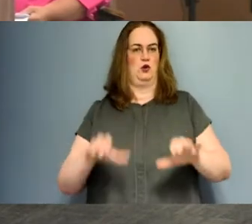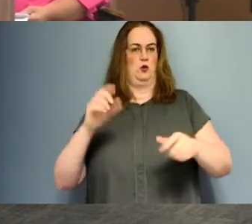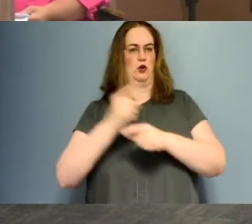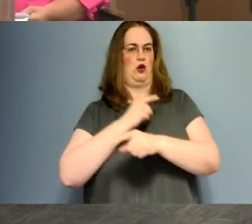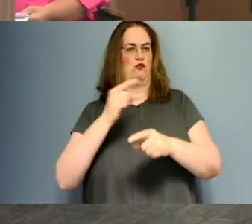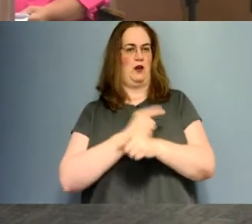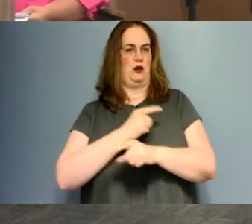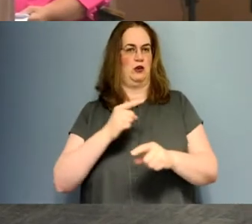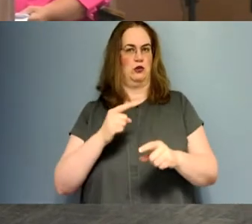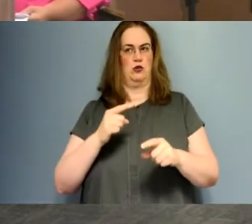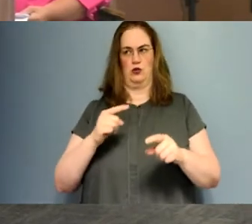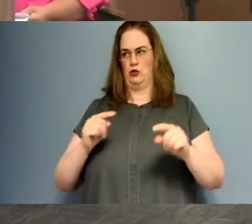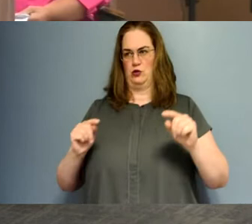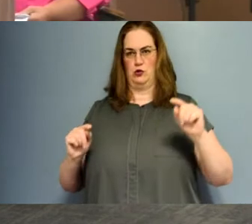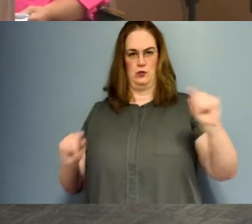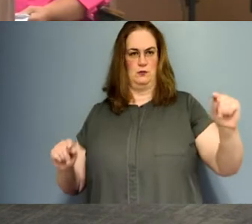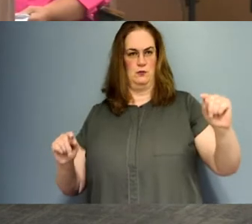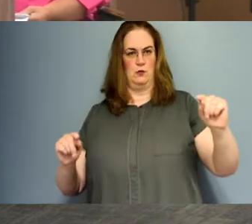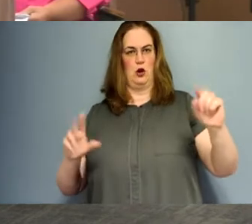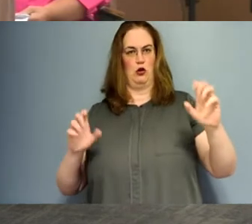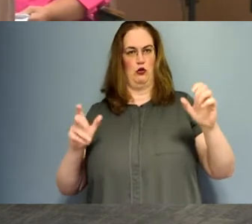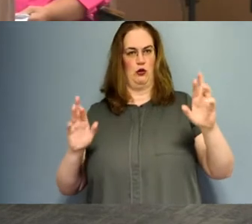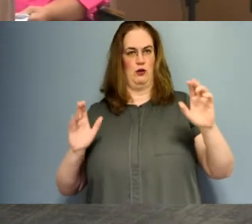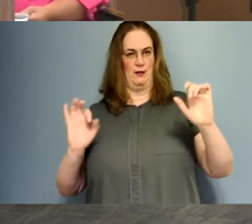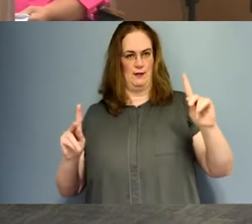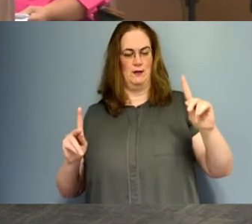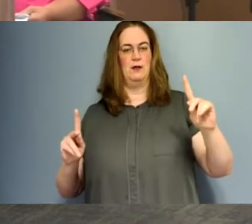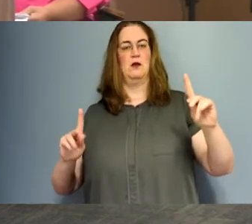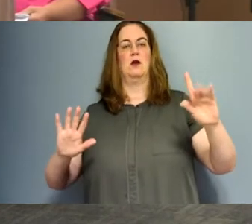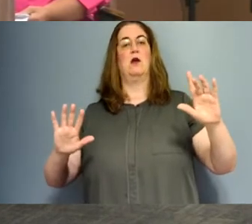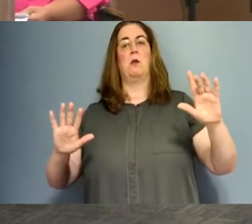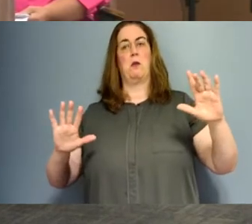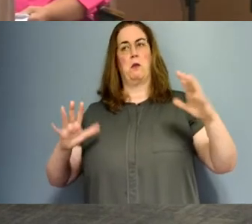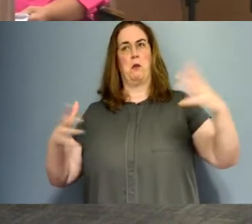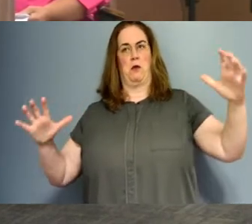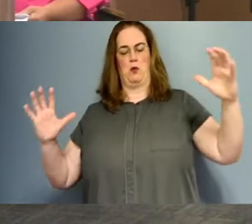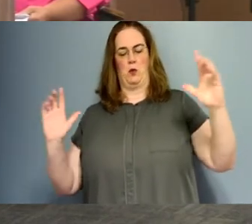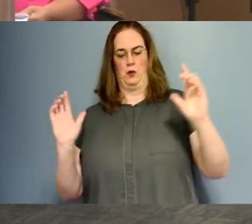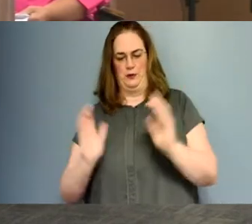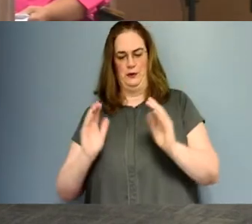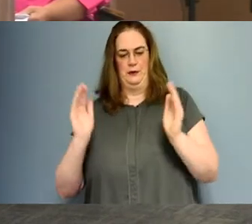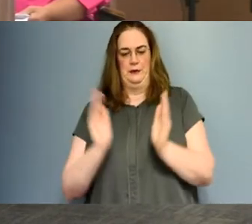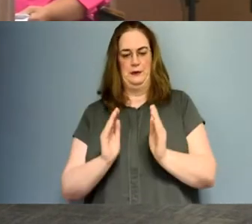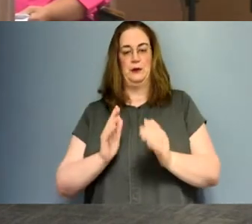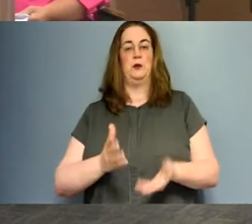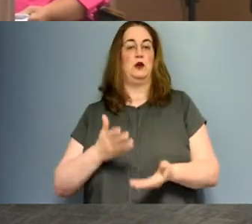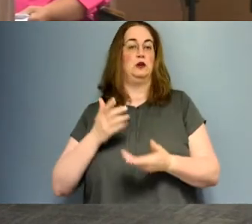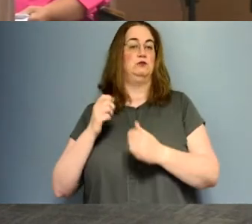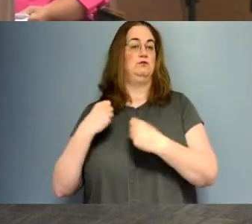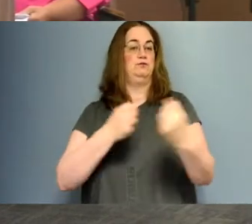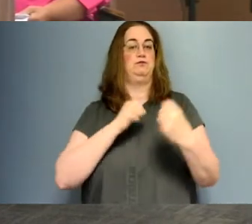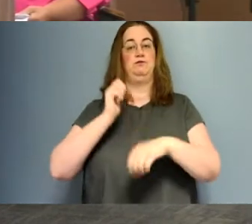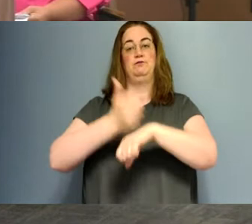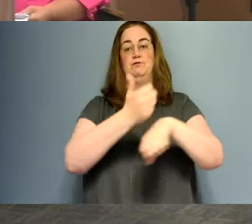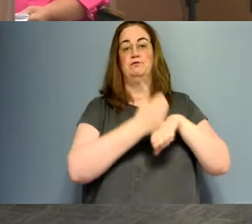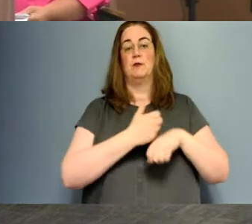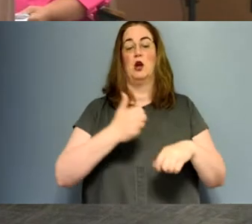regular CareerLink will be scaled down in a mobile unit and brought to schools, libraries, community